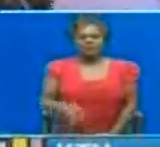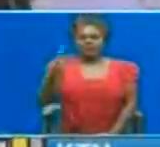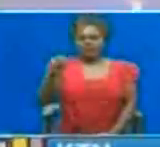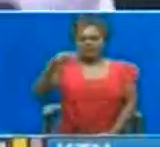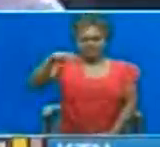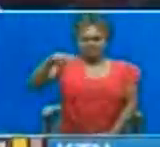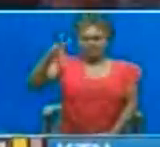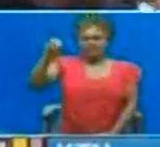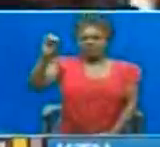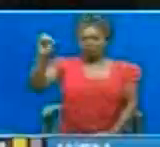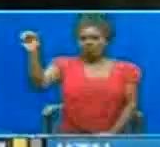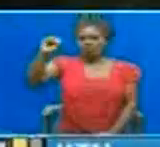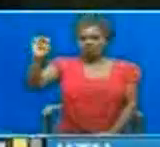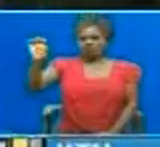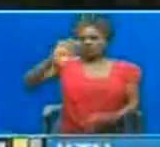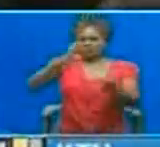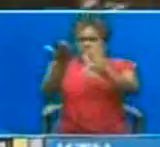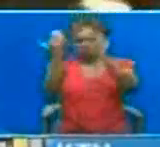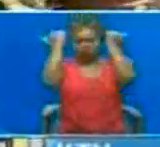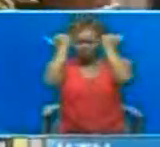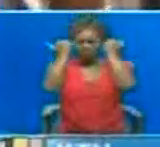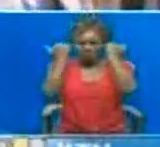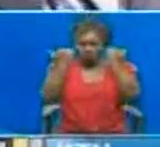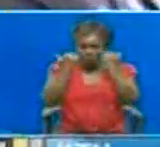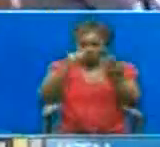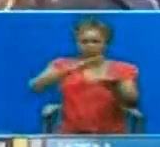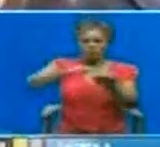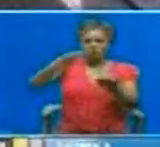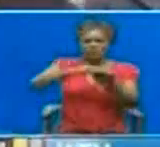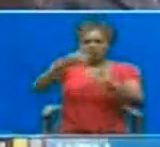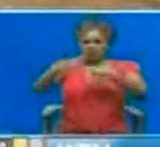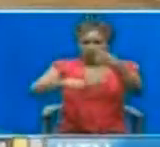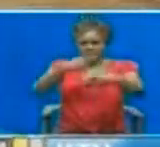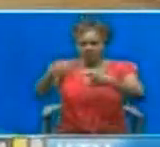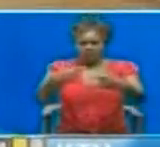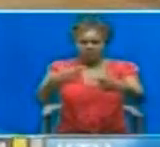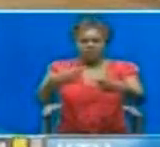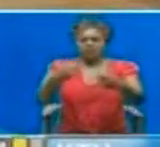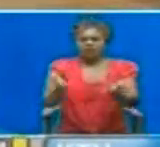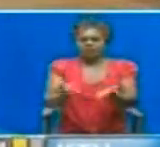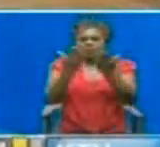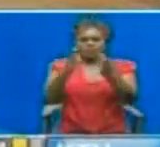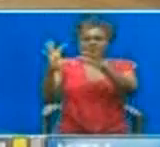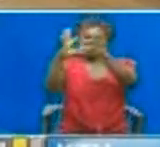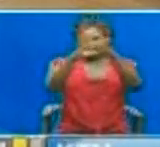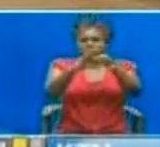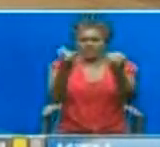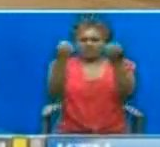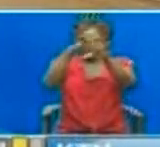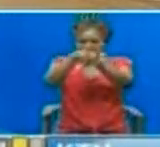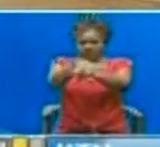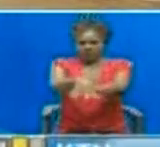MP Moses Kuria appeared in court for an update on the reconciliation process he undertook, aimed at promoting national cohesion and